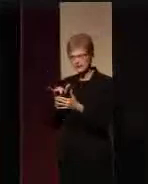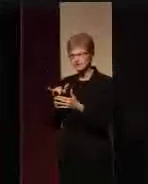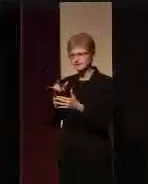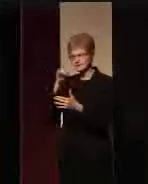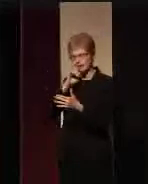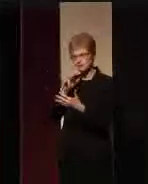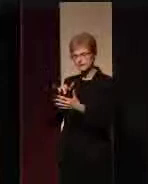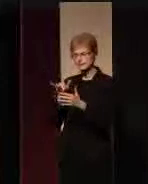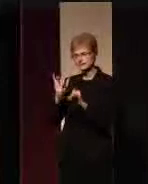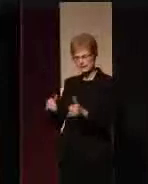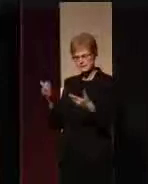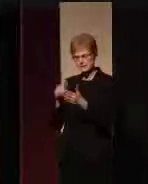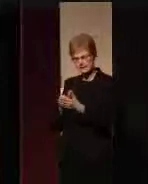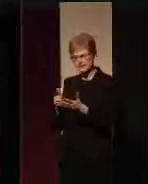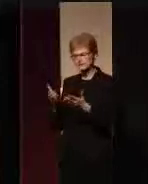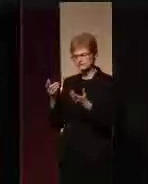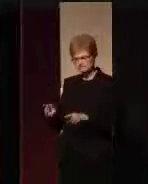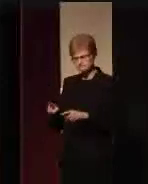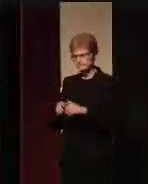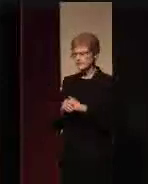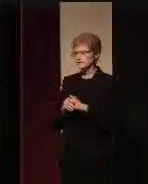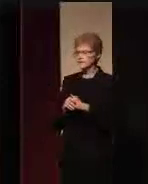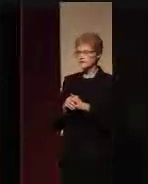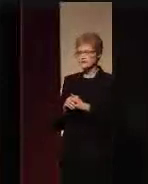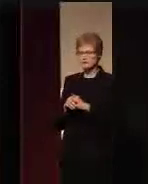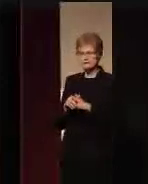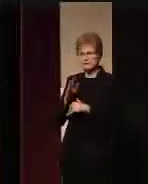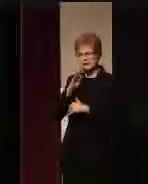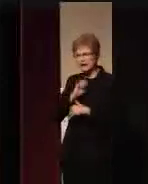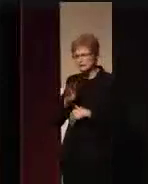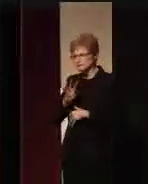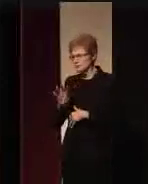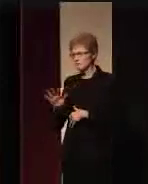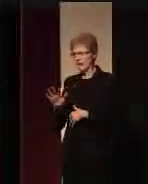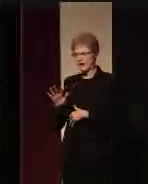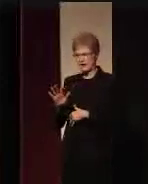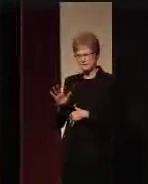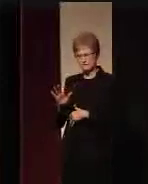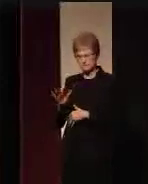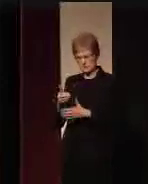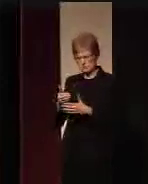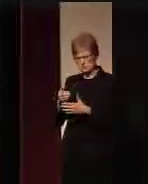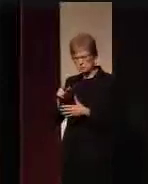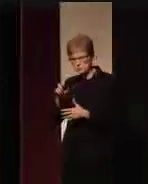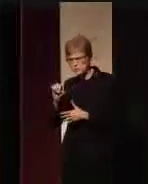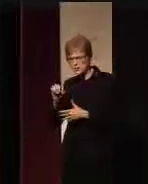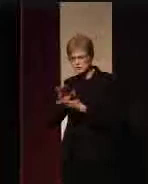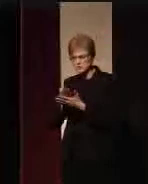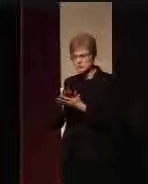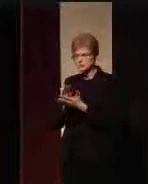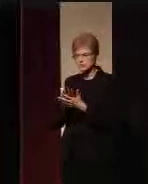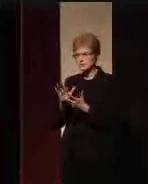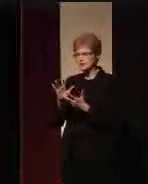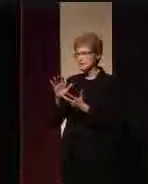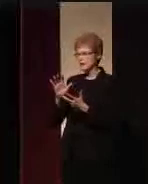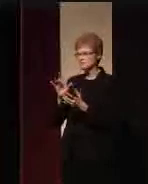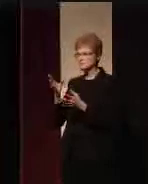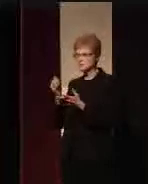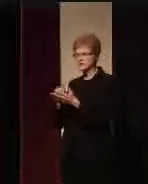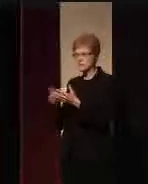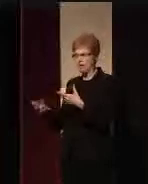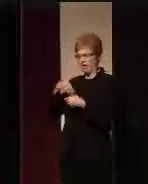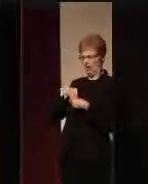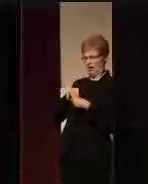little children, these were preschoolers, 4 or 5 years old, they've already internalized the racism in our culture to such an